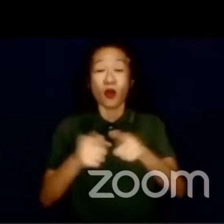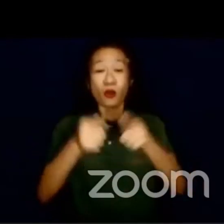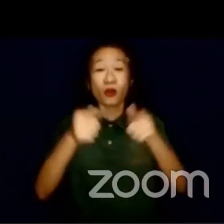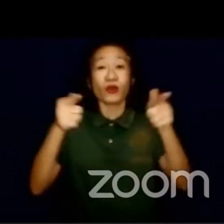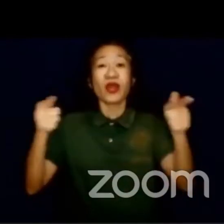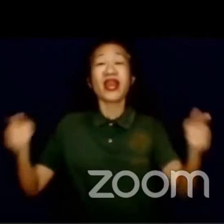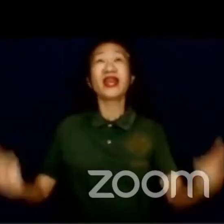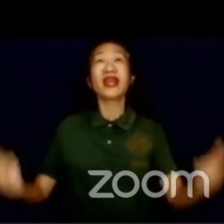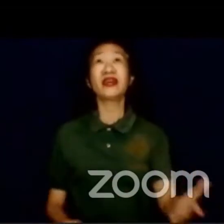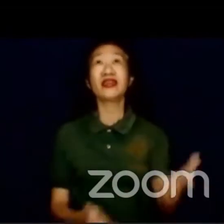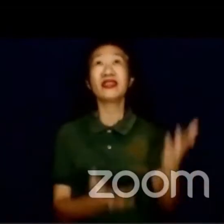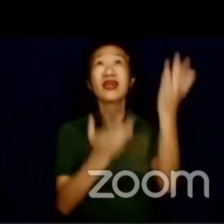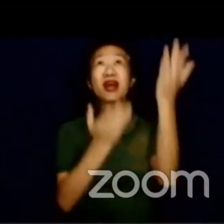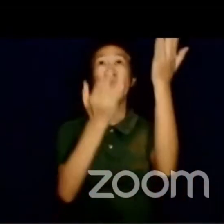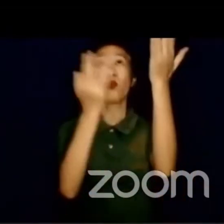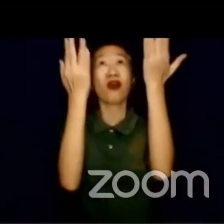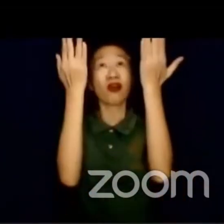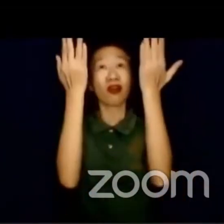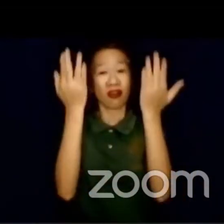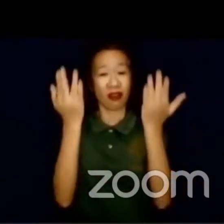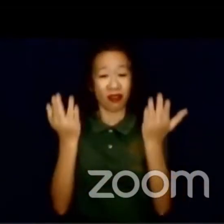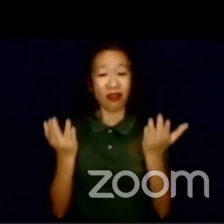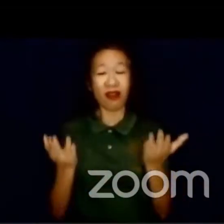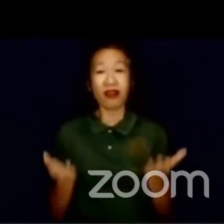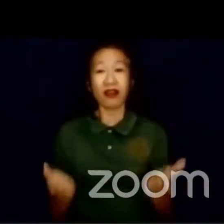art, how great thou